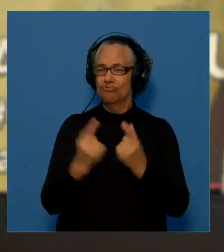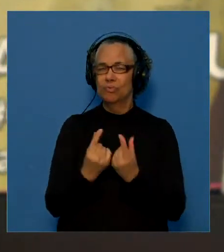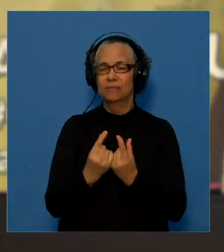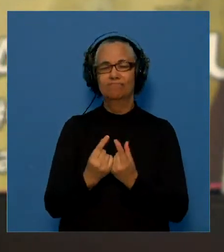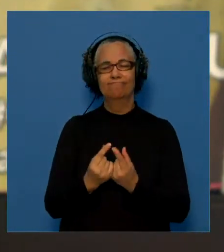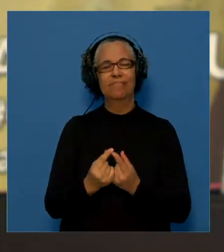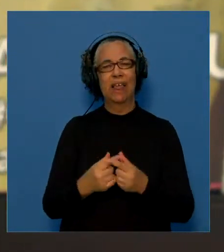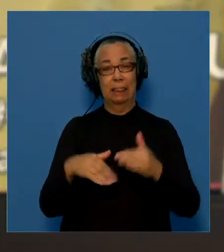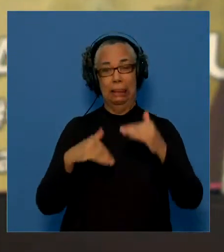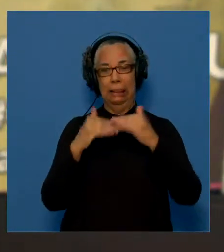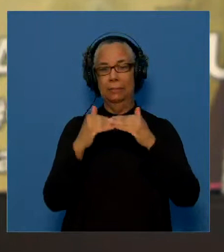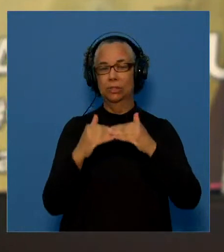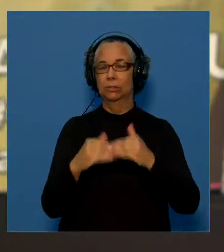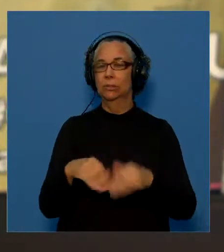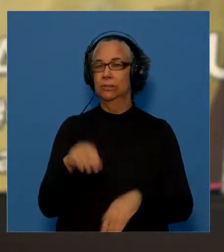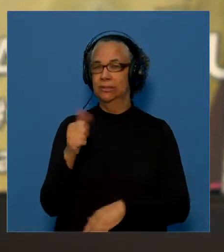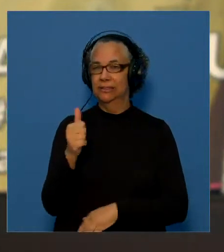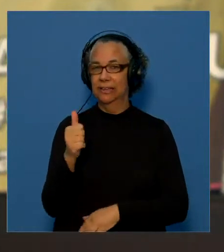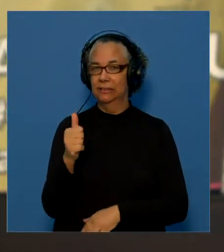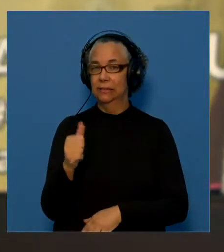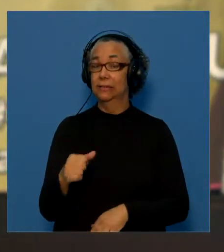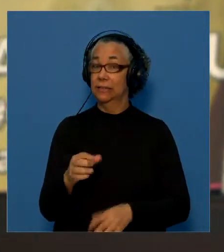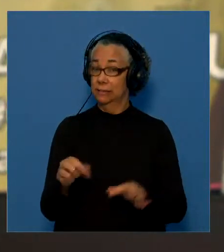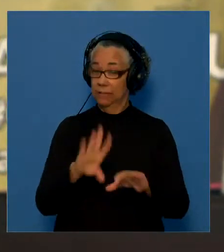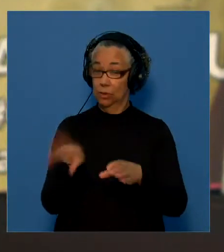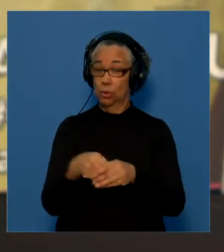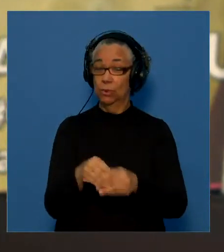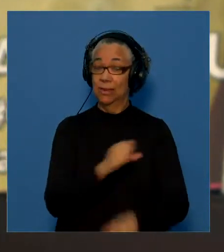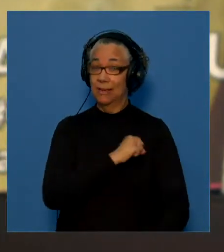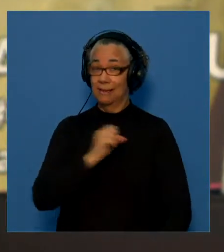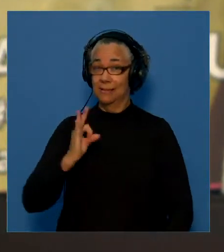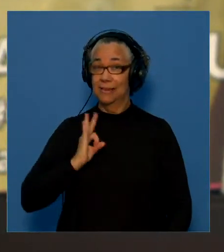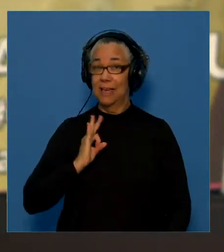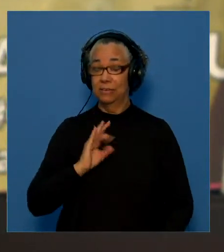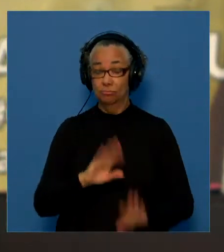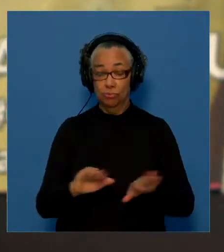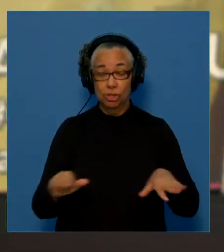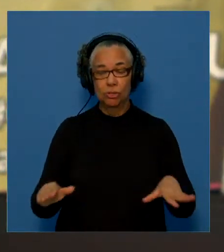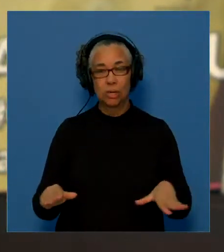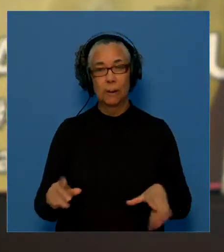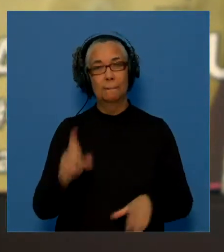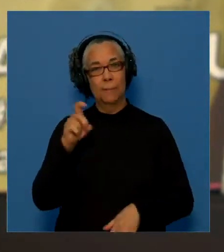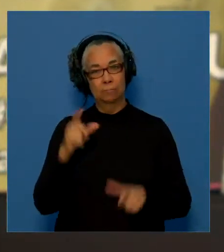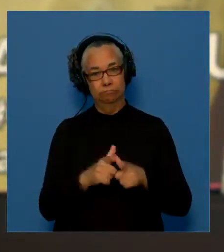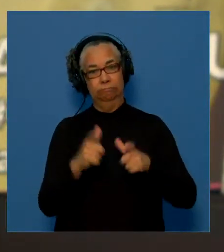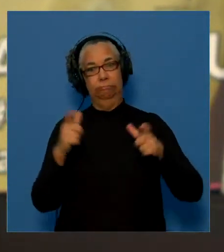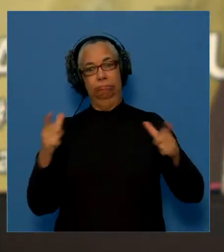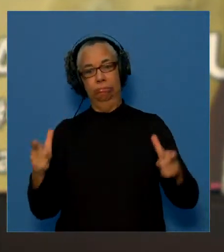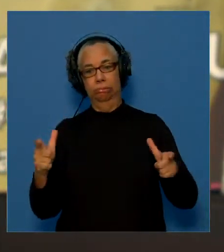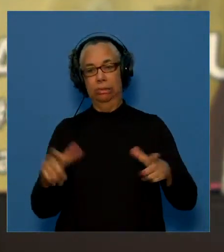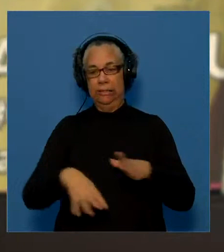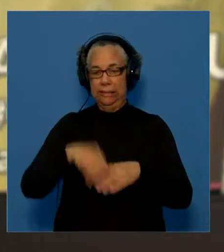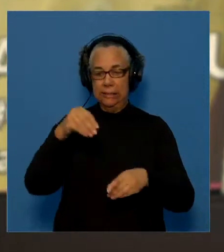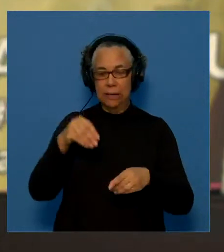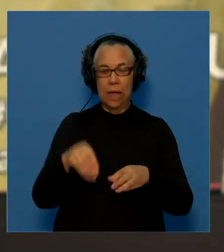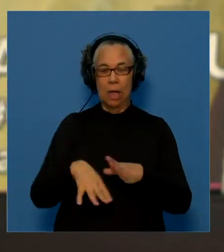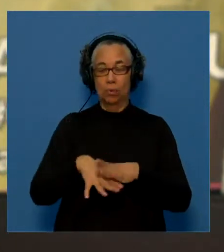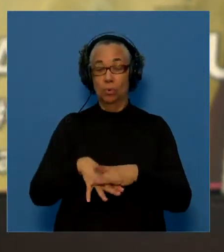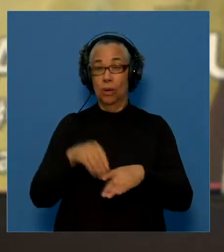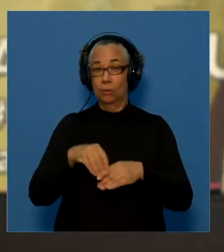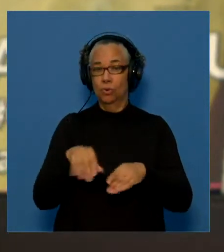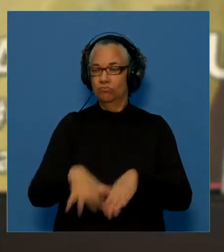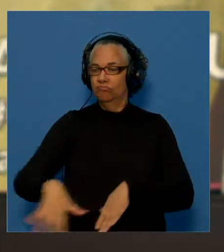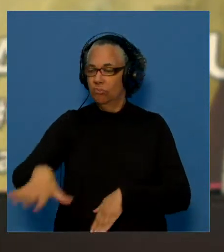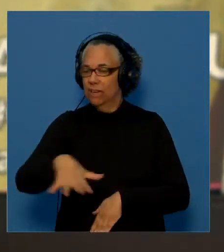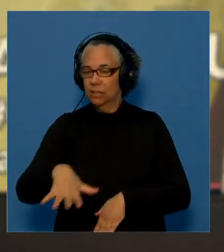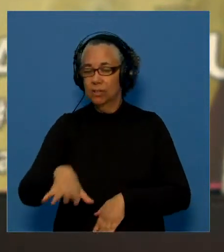10, and this includes staff and children. And there needs to be a large enough indoor and outdoor space so that 6 feet distancing